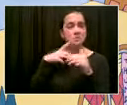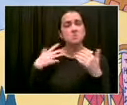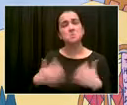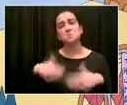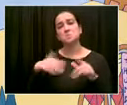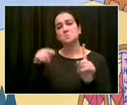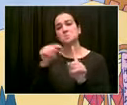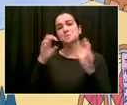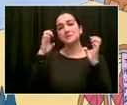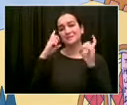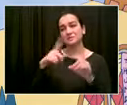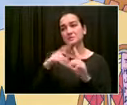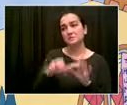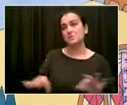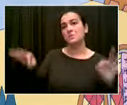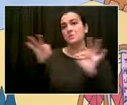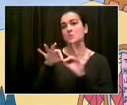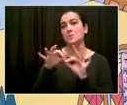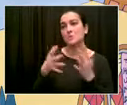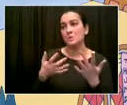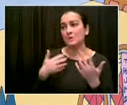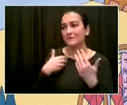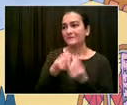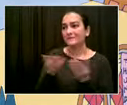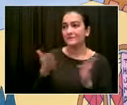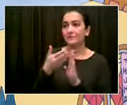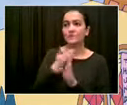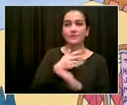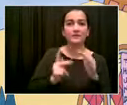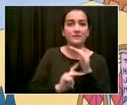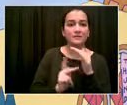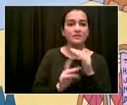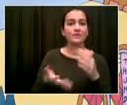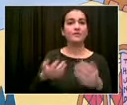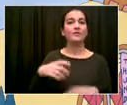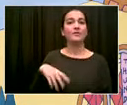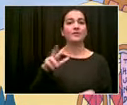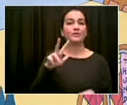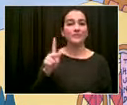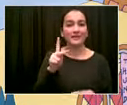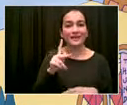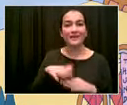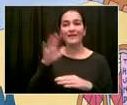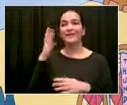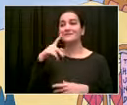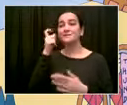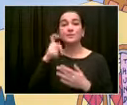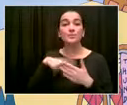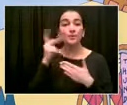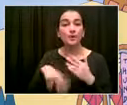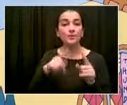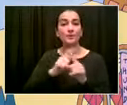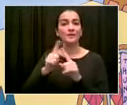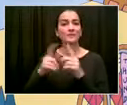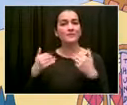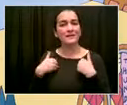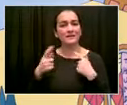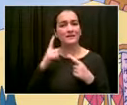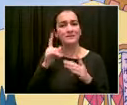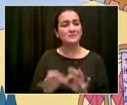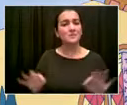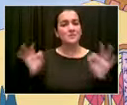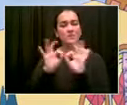Rising Initiative reaching 200,000 kids. Obviously, I'd like to see all of those things continue into the future, and we have built the